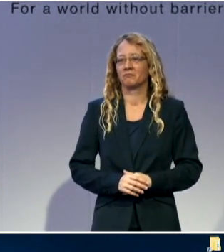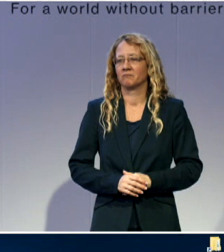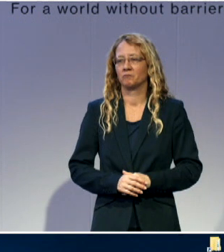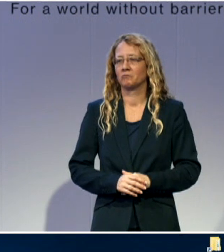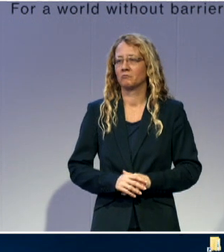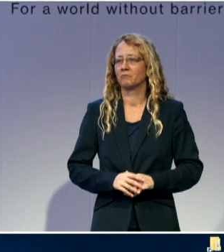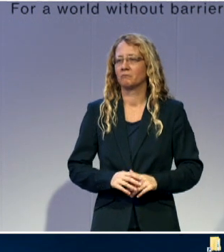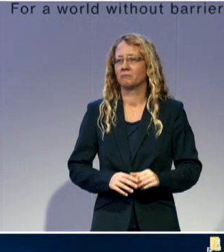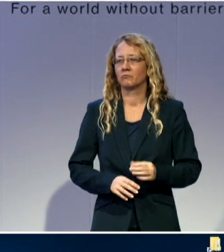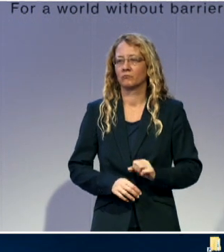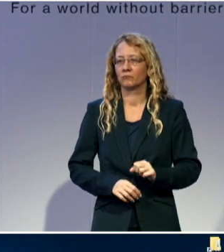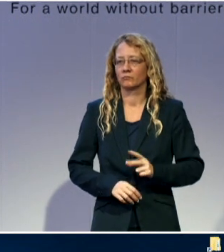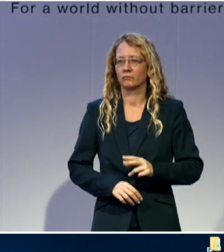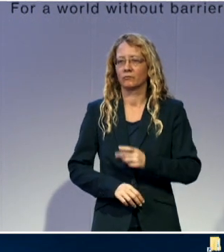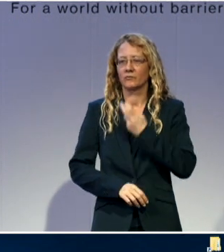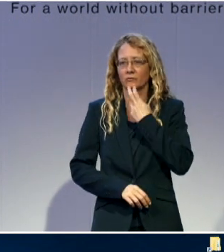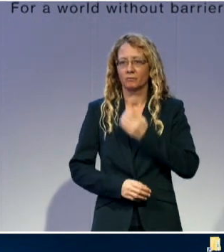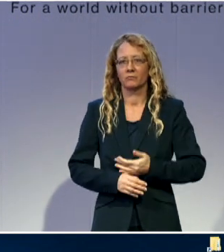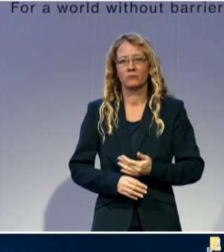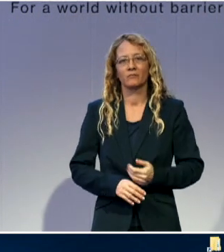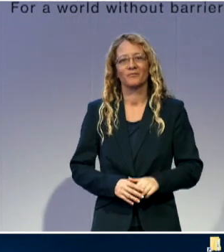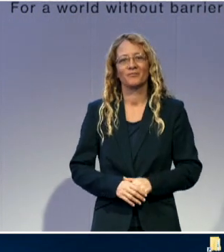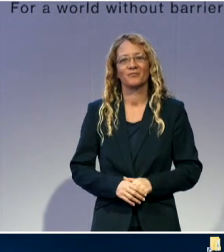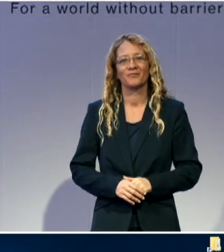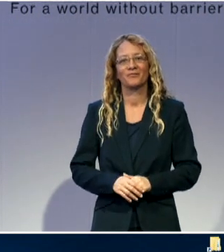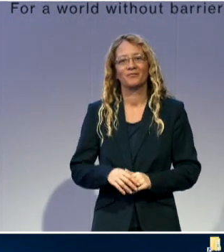It always reminds me, as we're just getting to queue up,